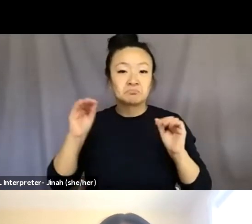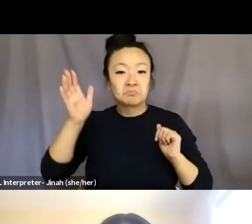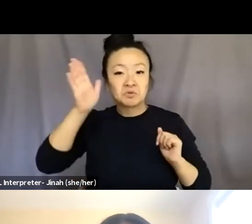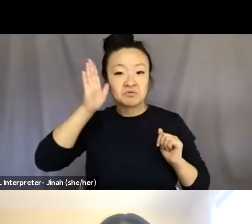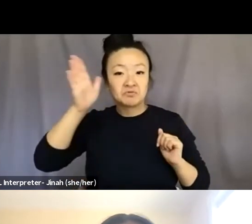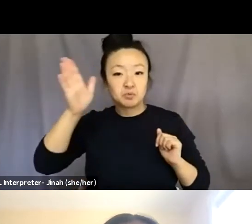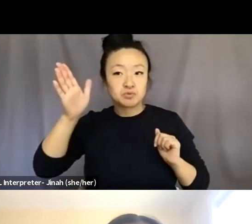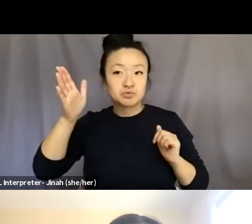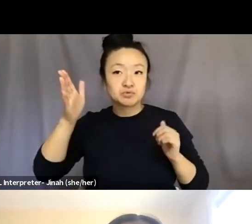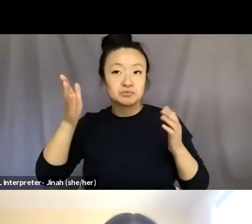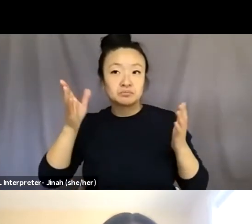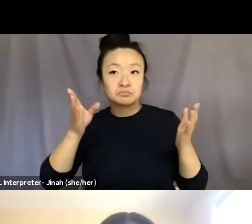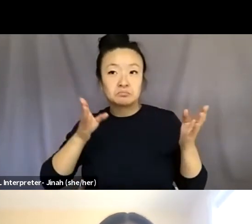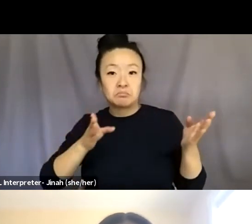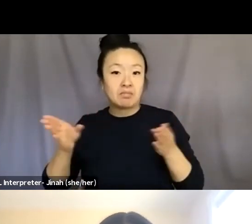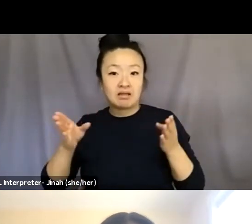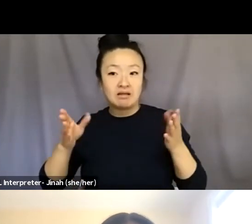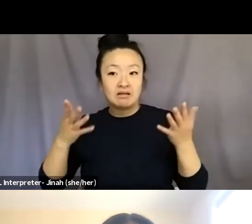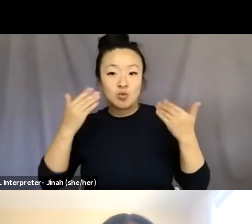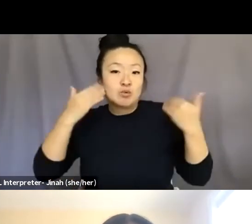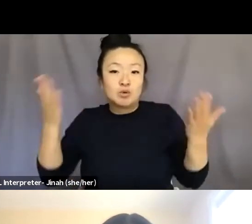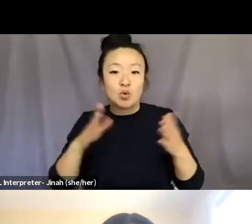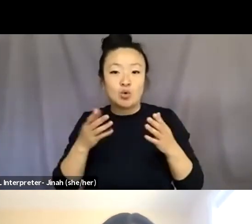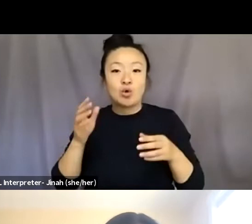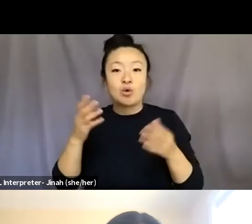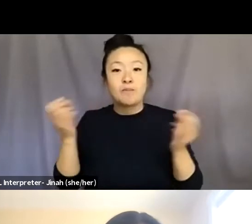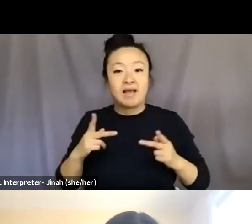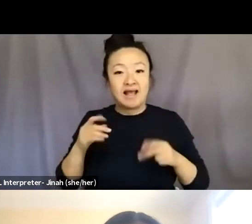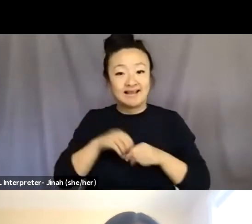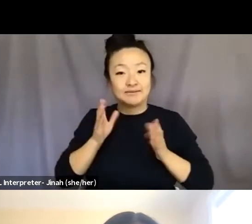future. We don't know when we will go in person. Thank you.